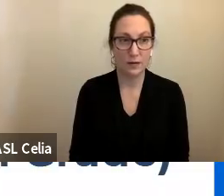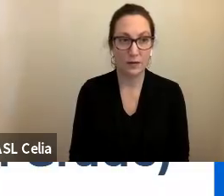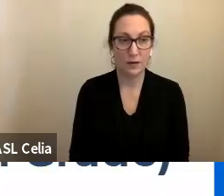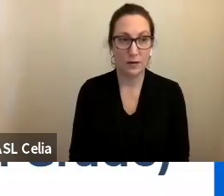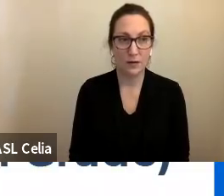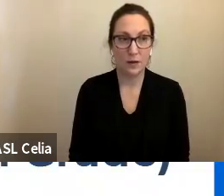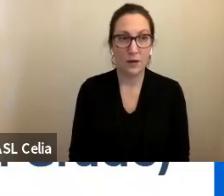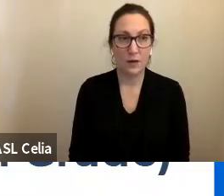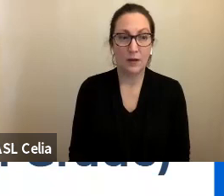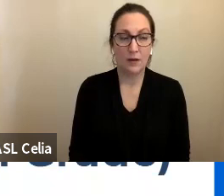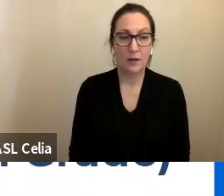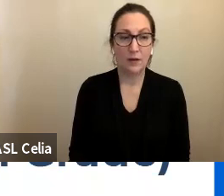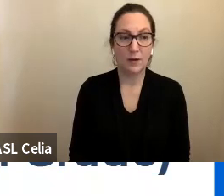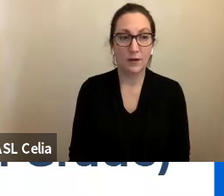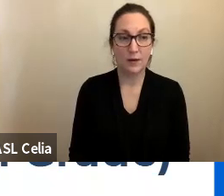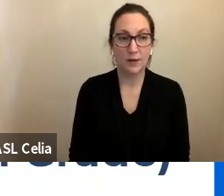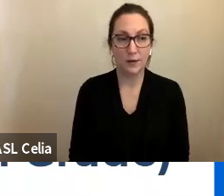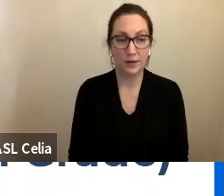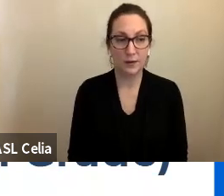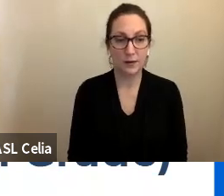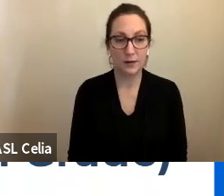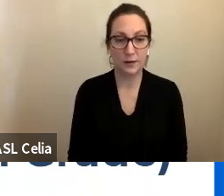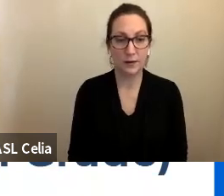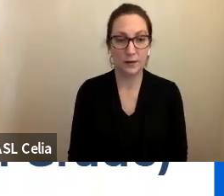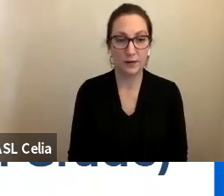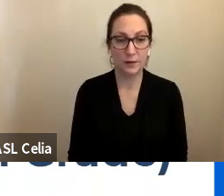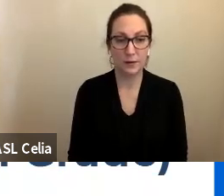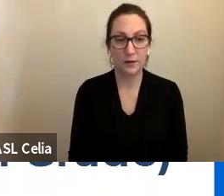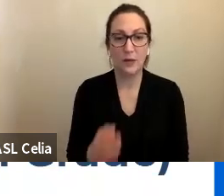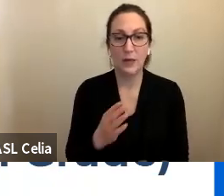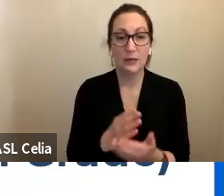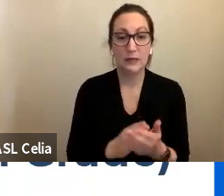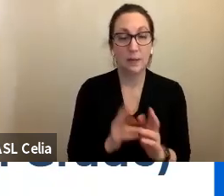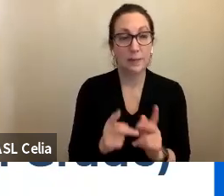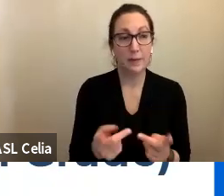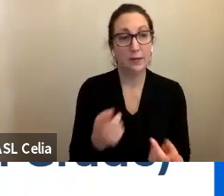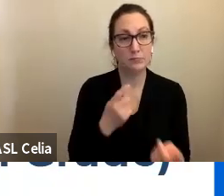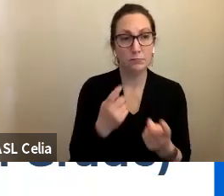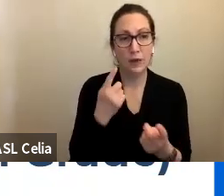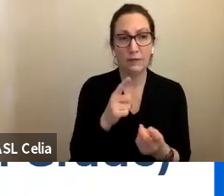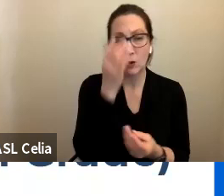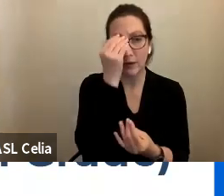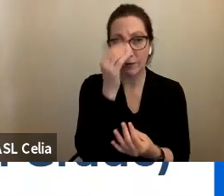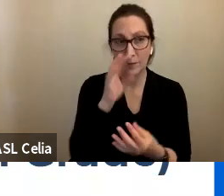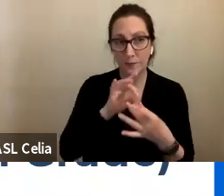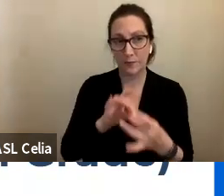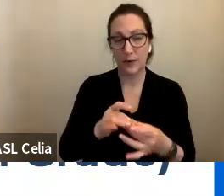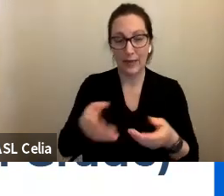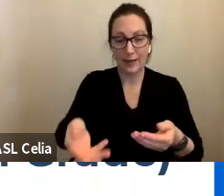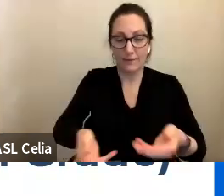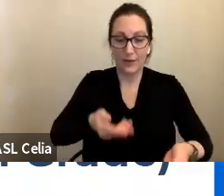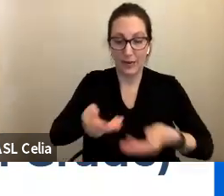We had some additional requests for data on this year's invitation